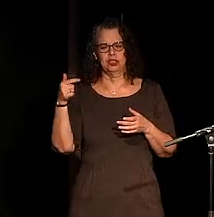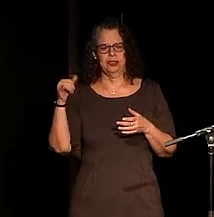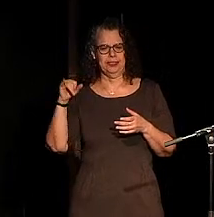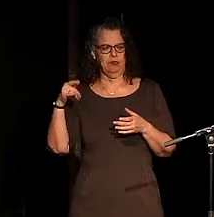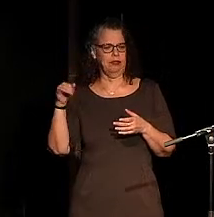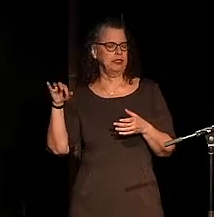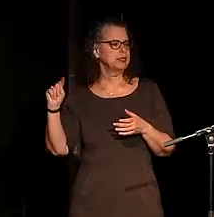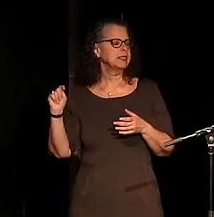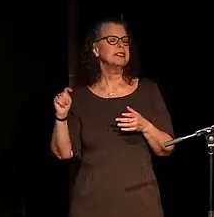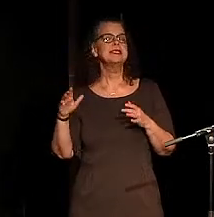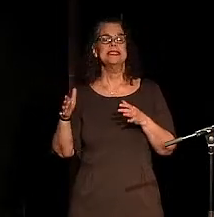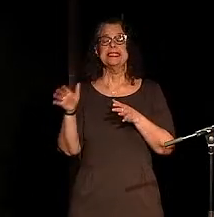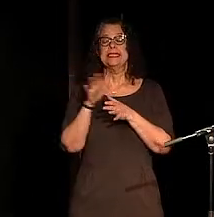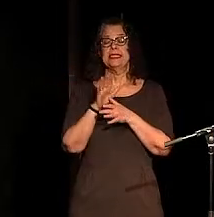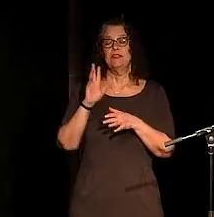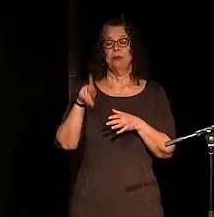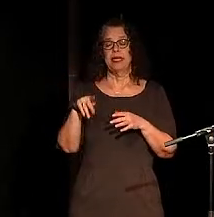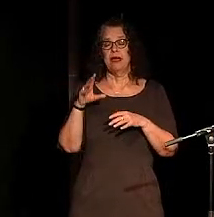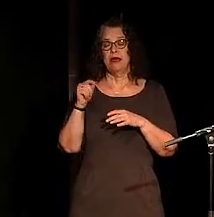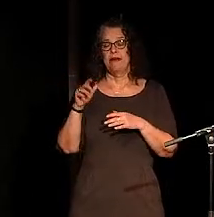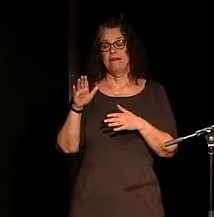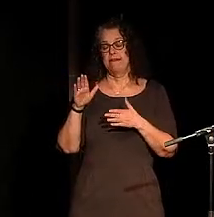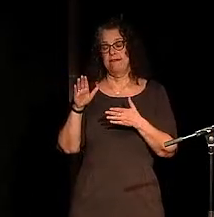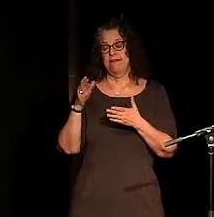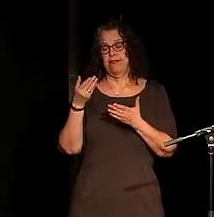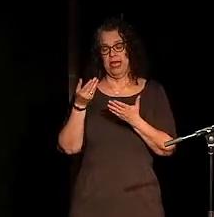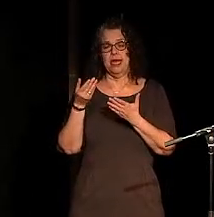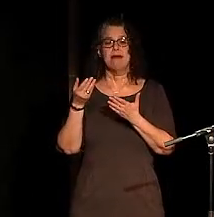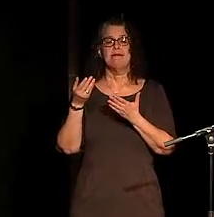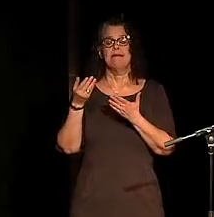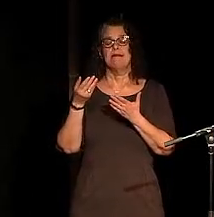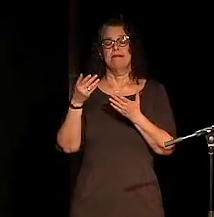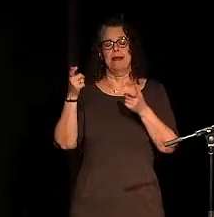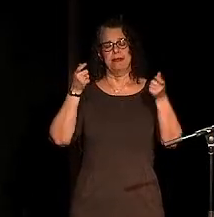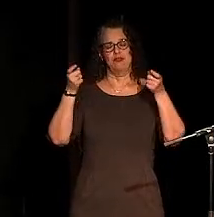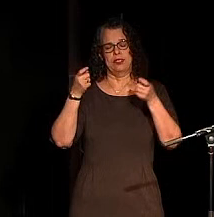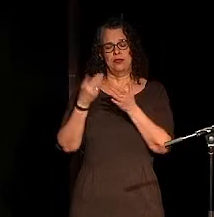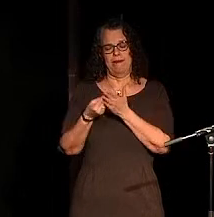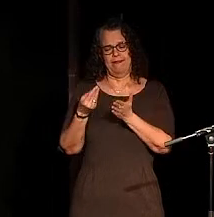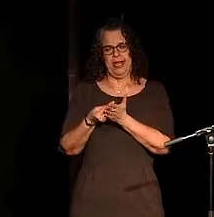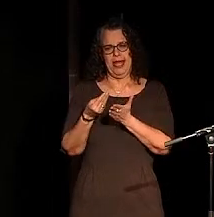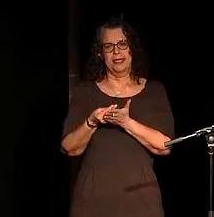Senior Vice President for Administration and Finance, Shahir Afron.